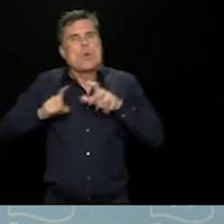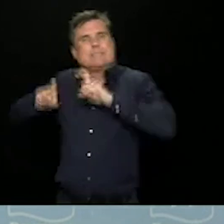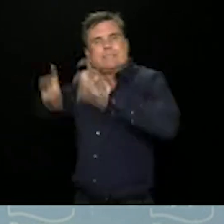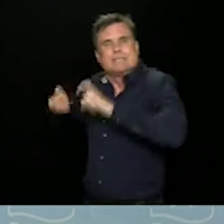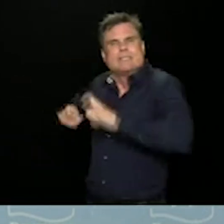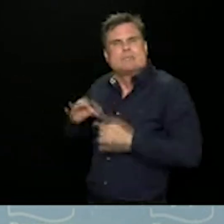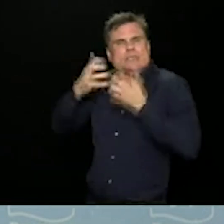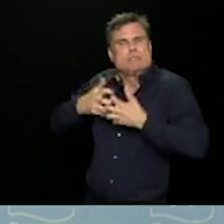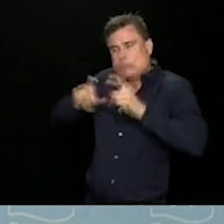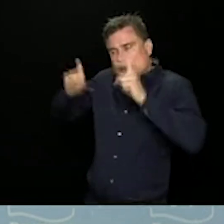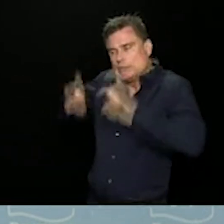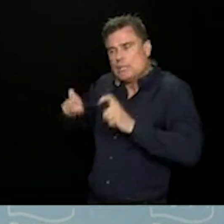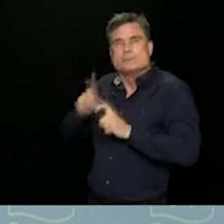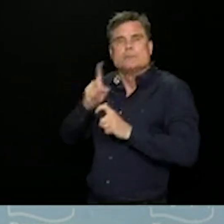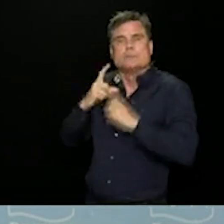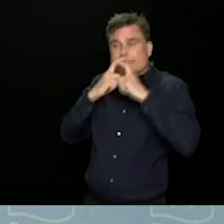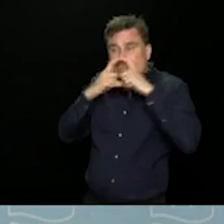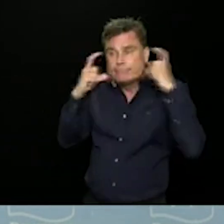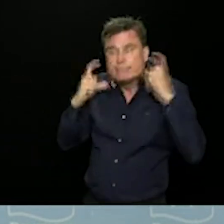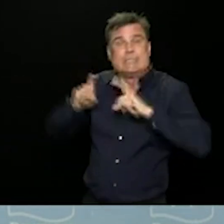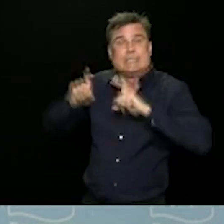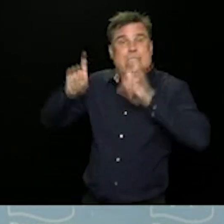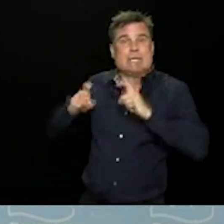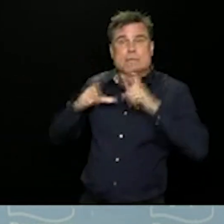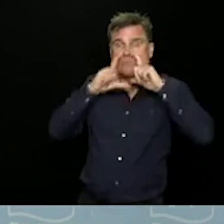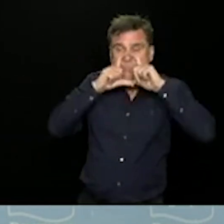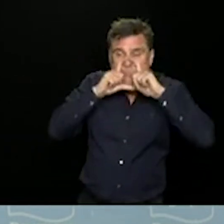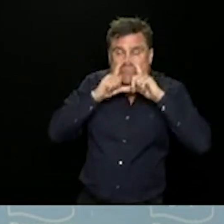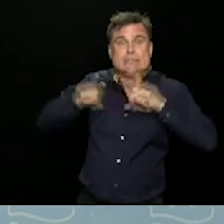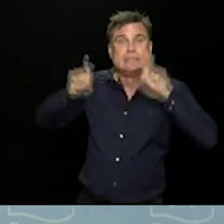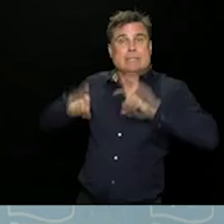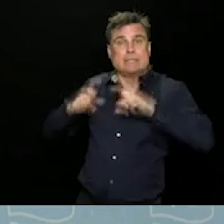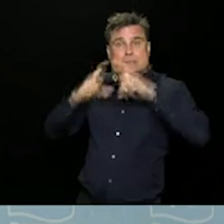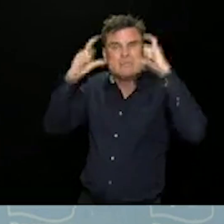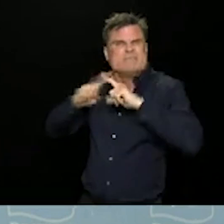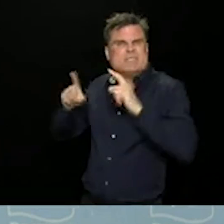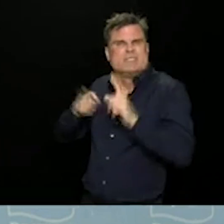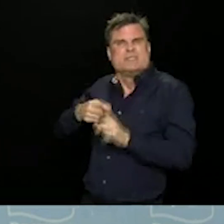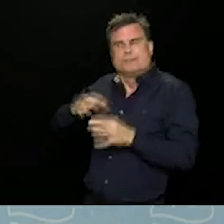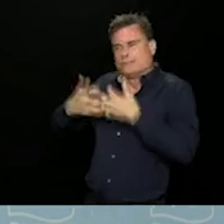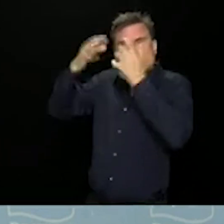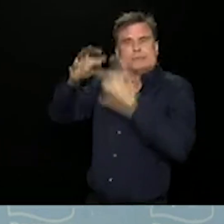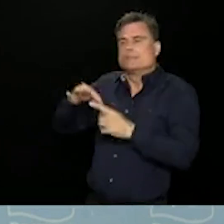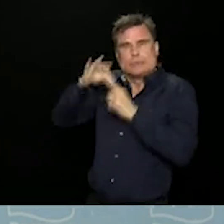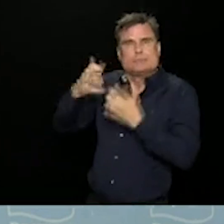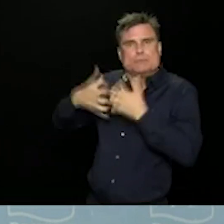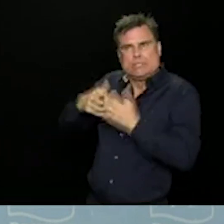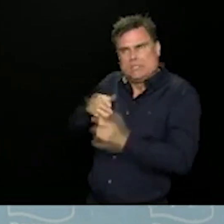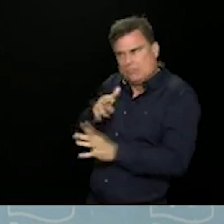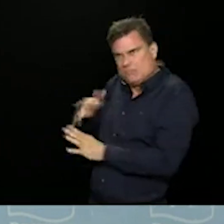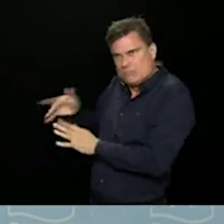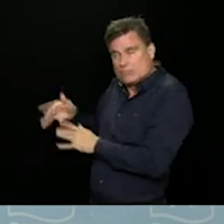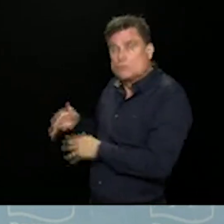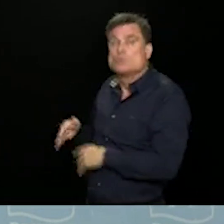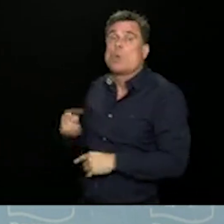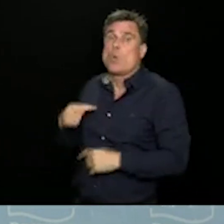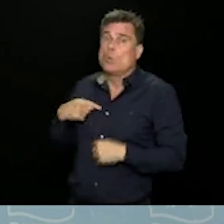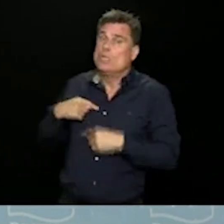we've made and the prudence we've shown with those purchases, the assurance that people have that they've been tested, our decision to bring